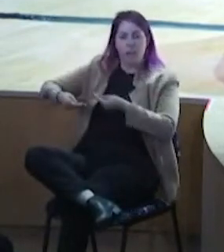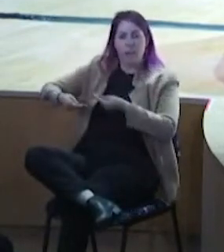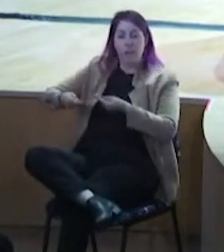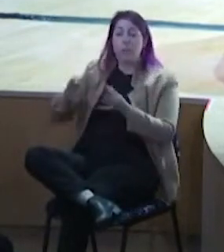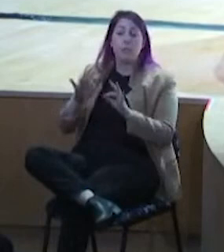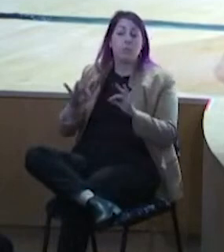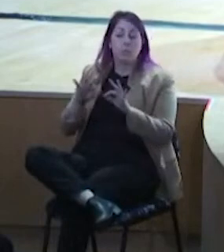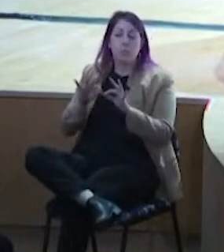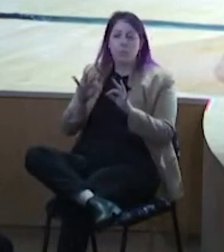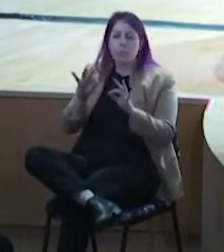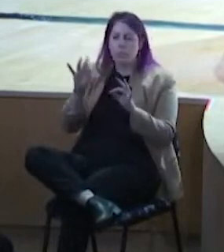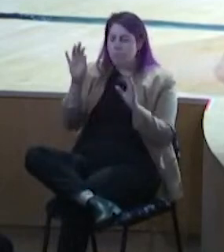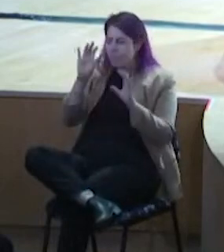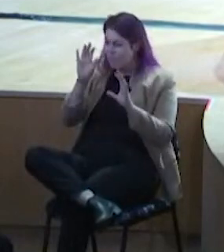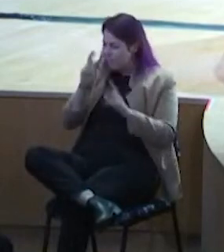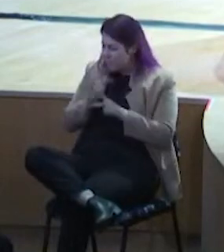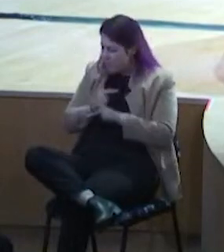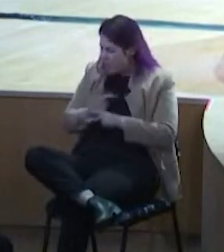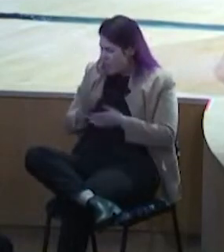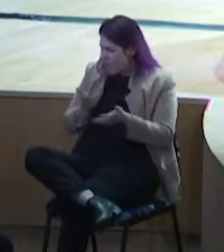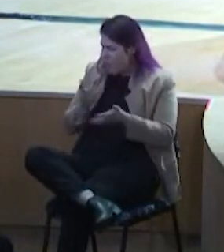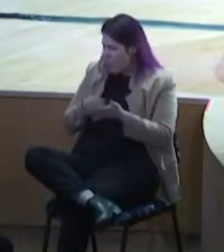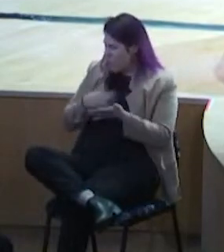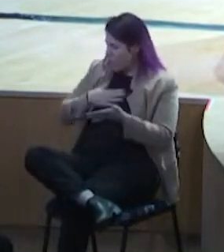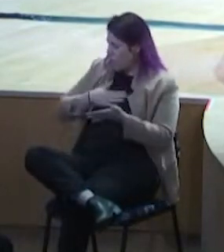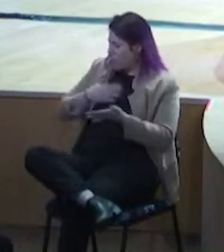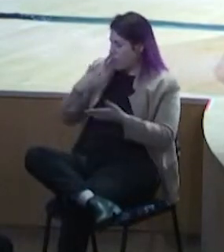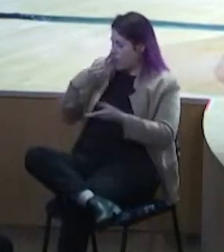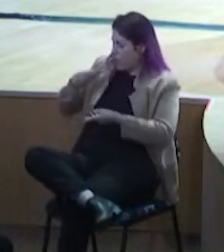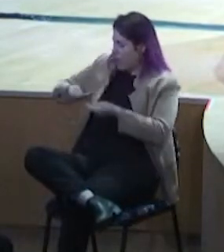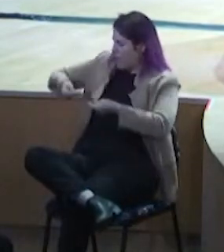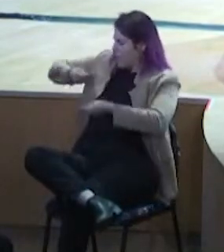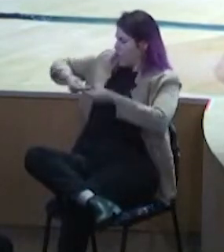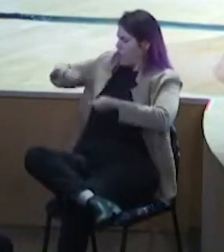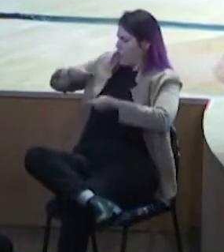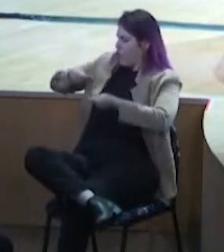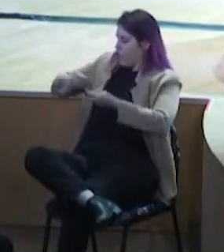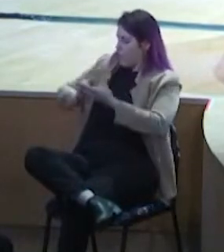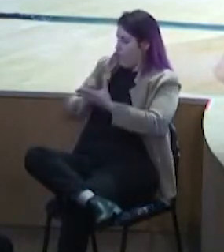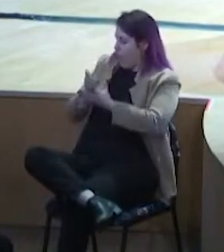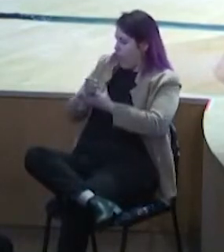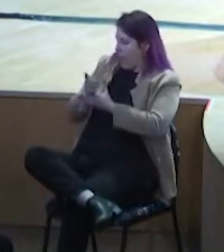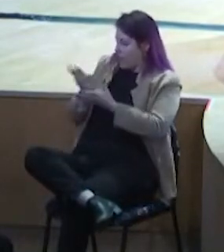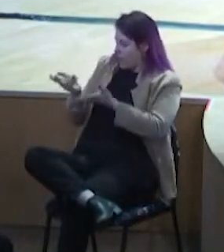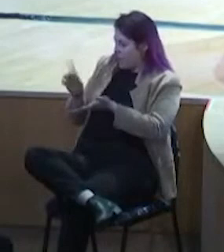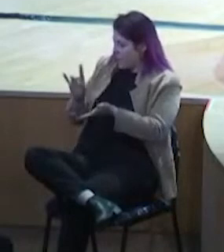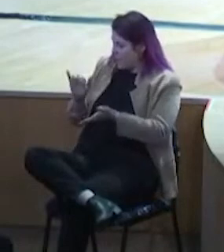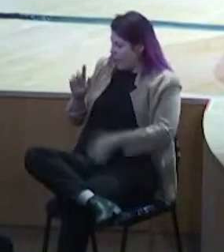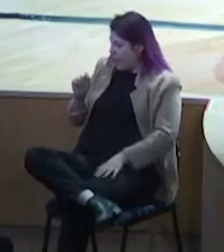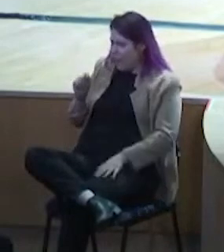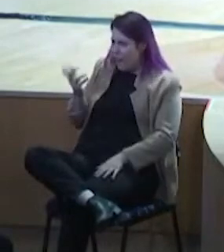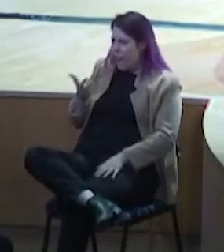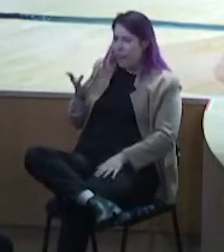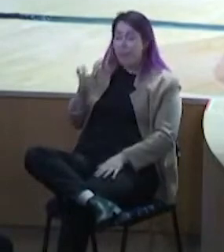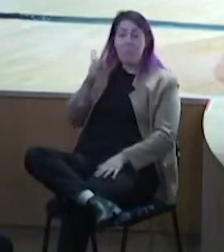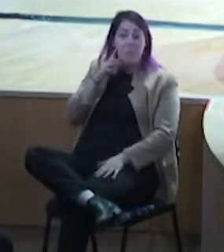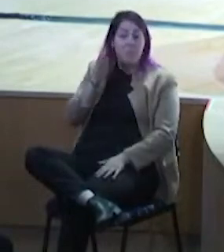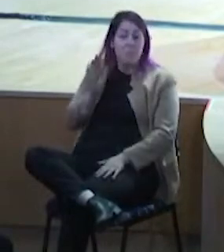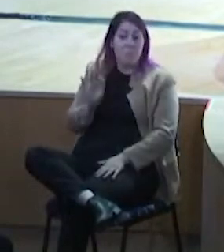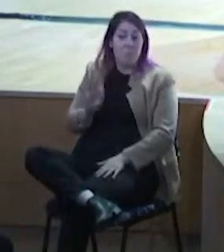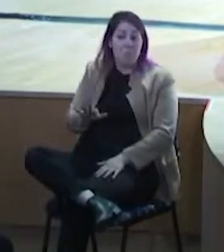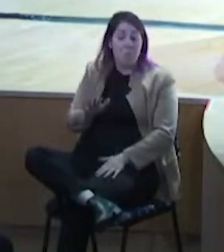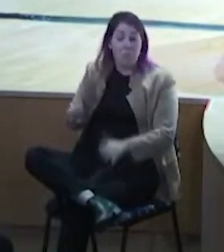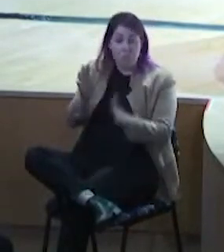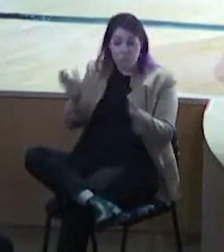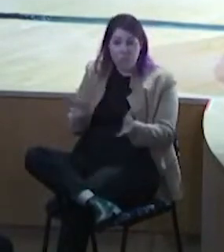of finding like your own ancestral plants and diets, I think, is one of the things